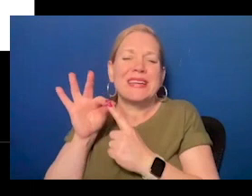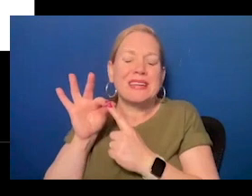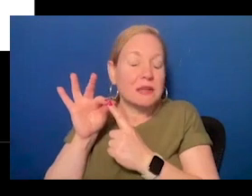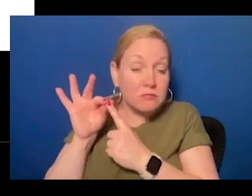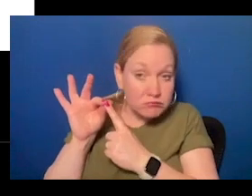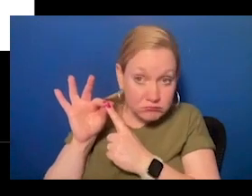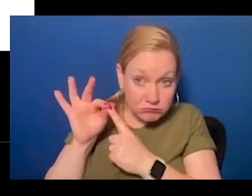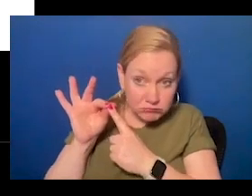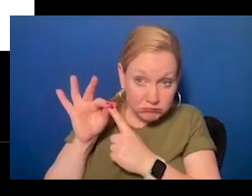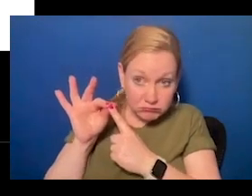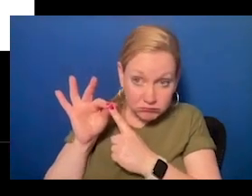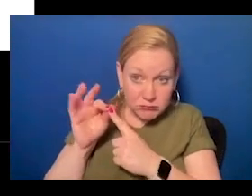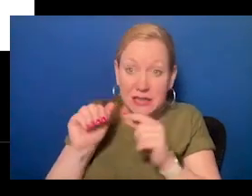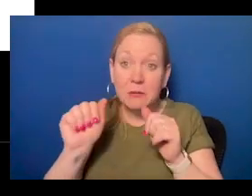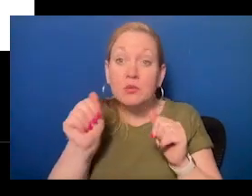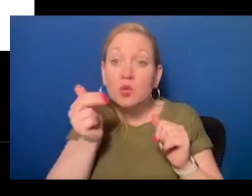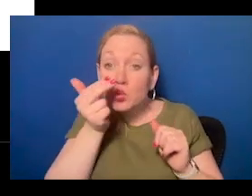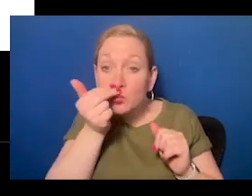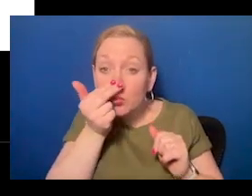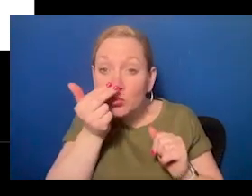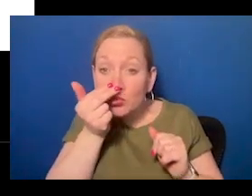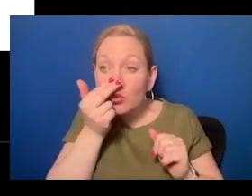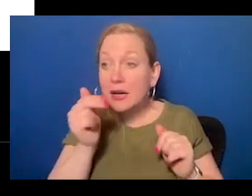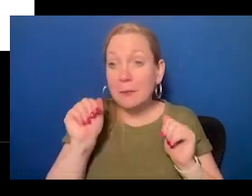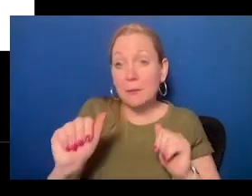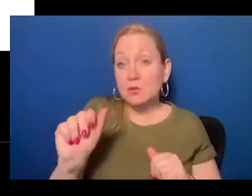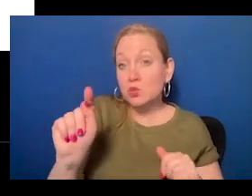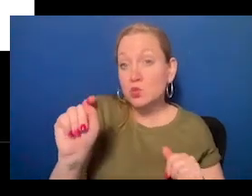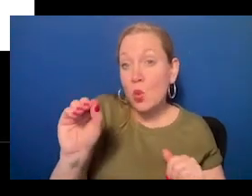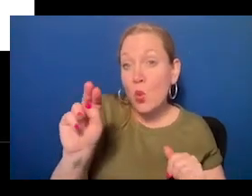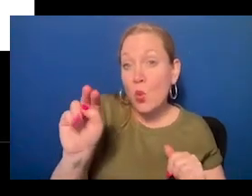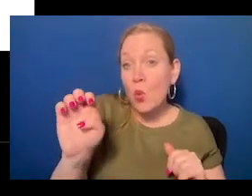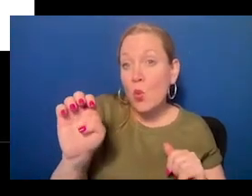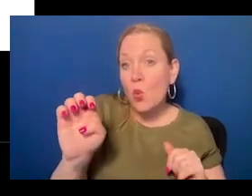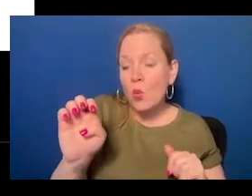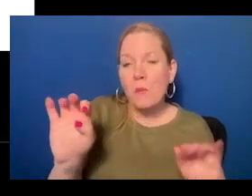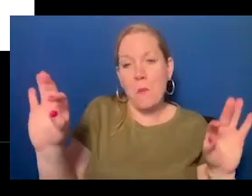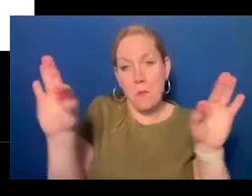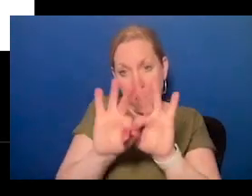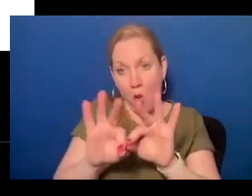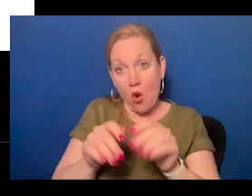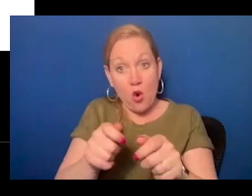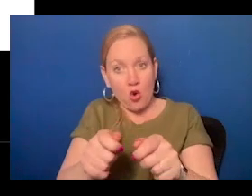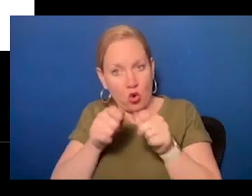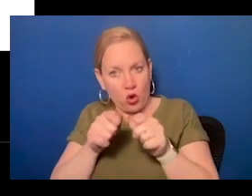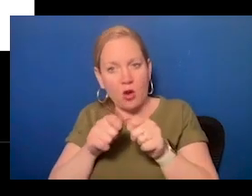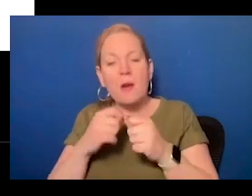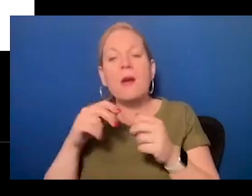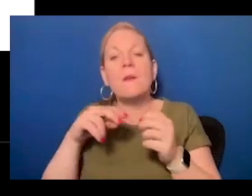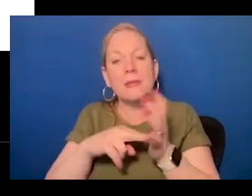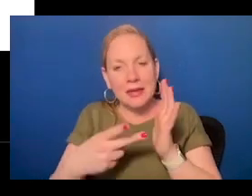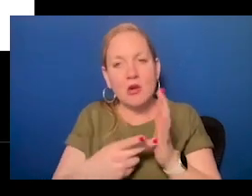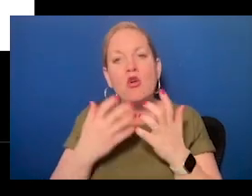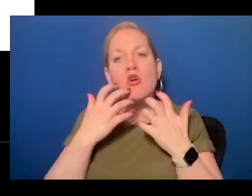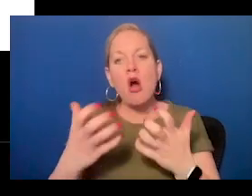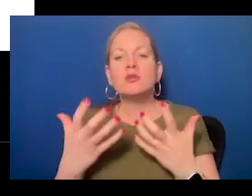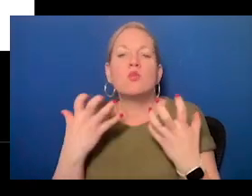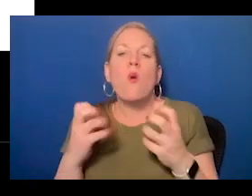no one's ever seen before. It doesn't. It could be the humor, it could be the tone. It's just something that's going to make your audience like want to keep